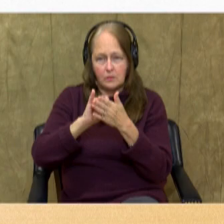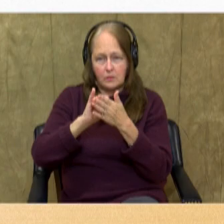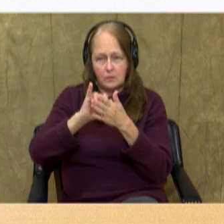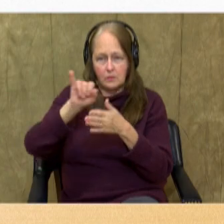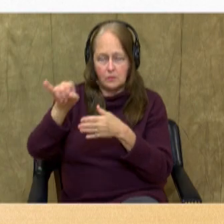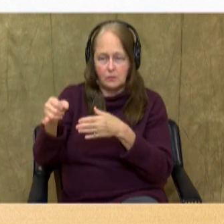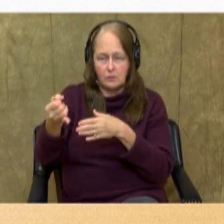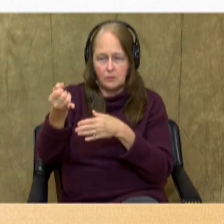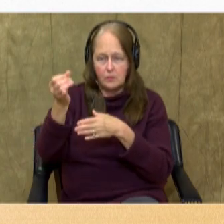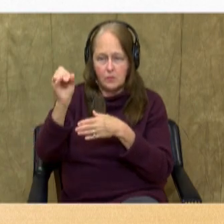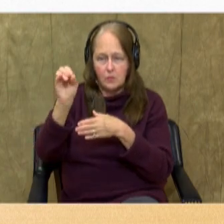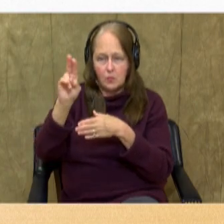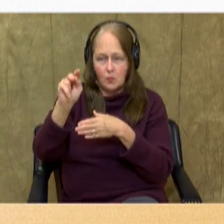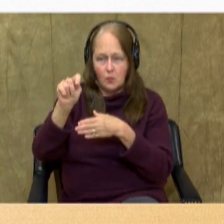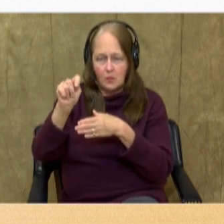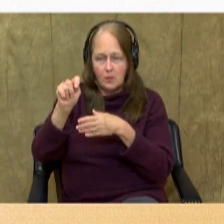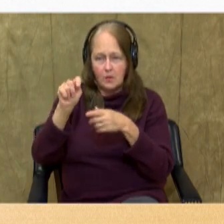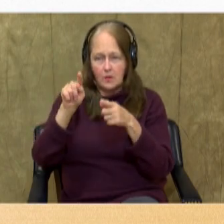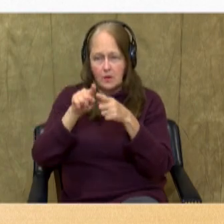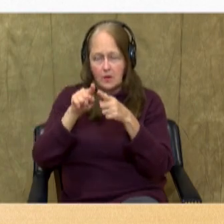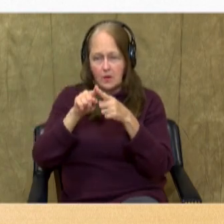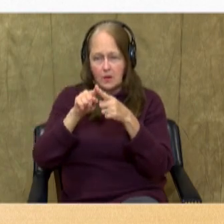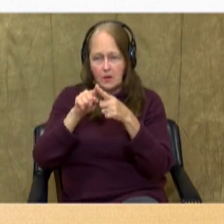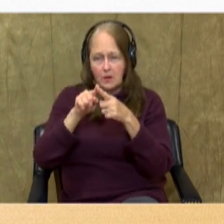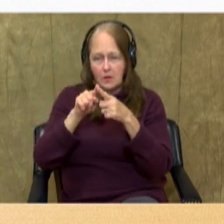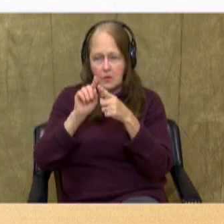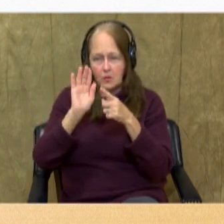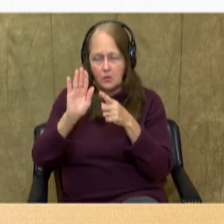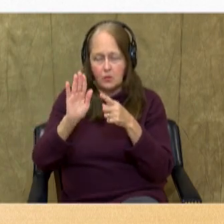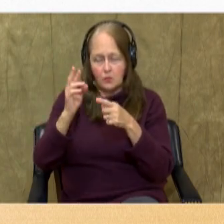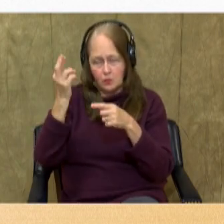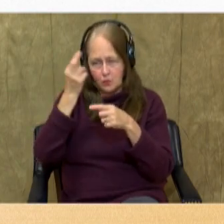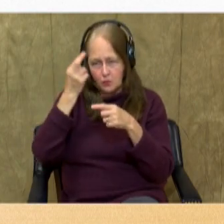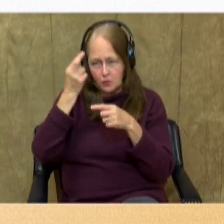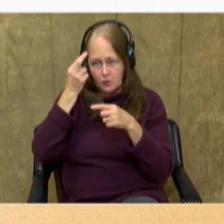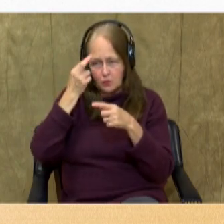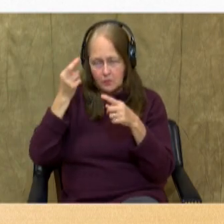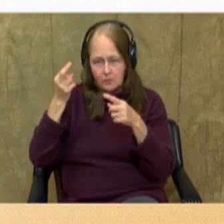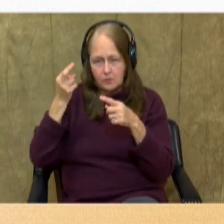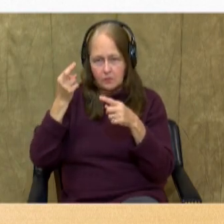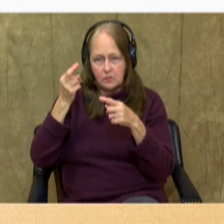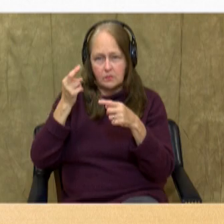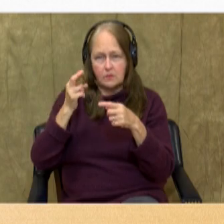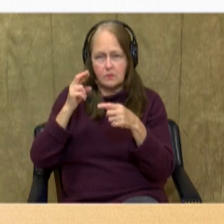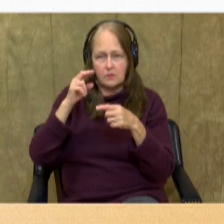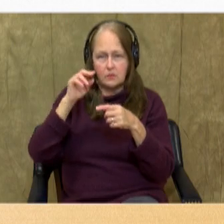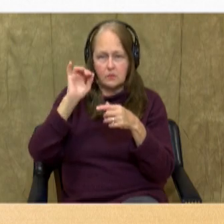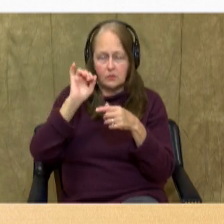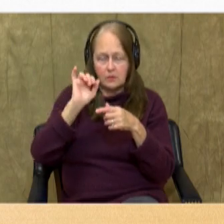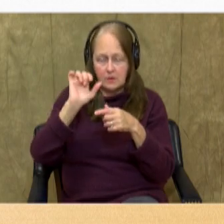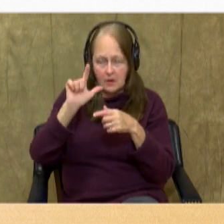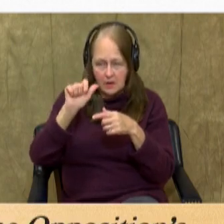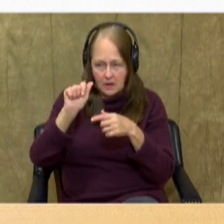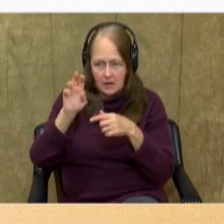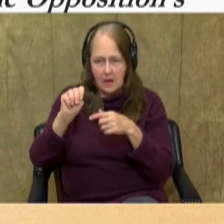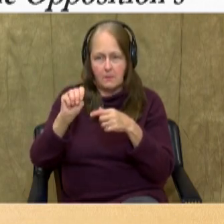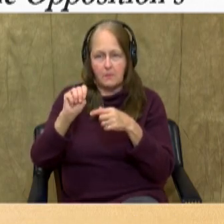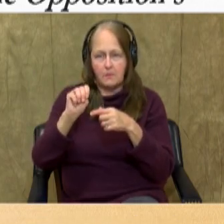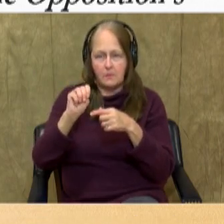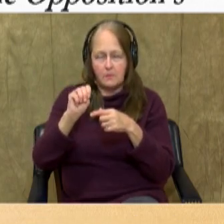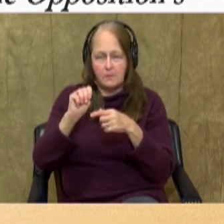the bridge that connects your data to your reasons and your claim.